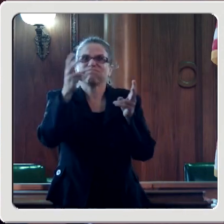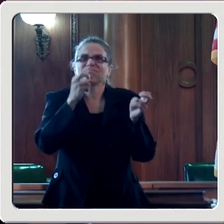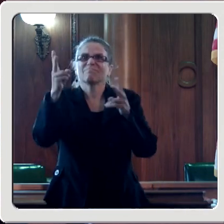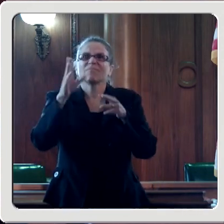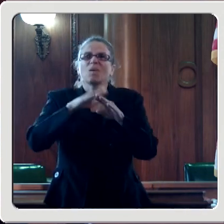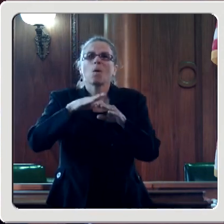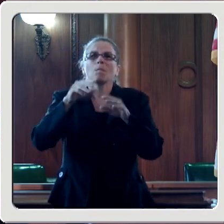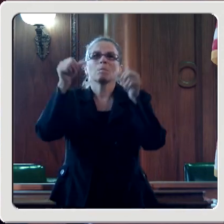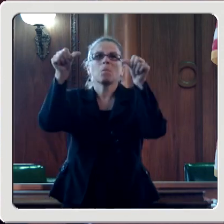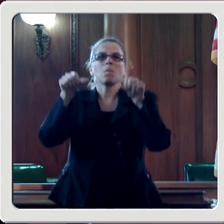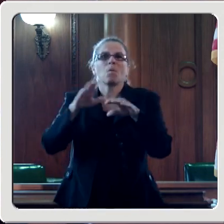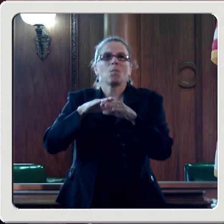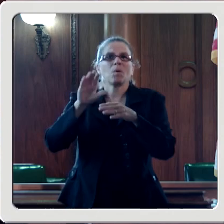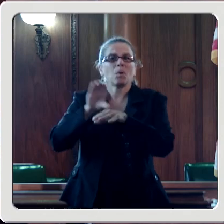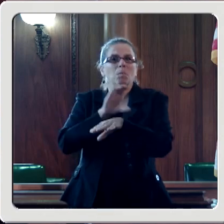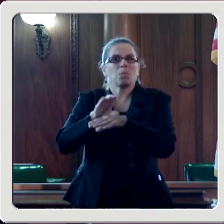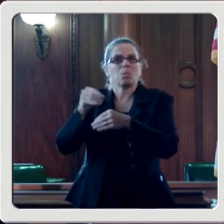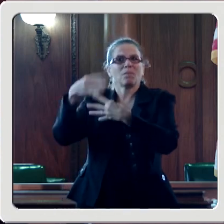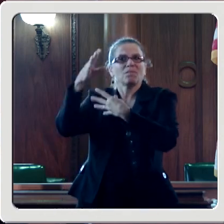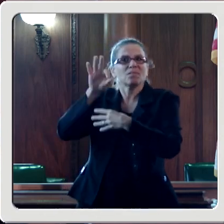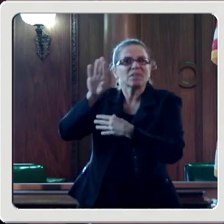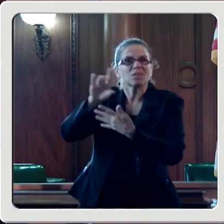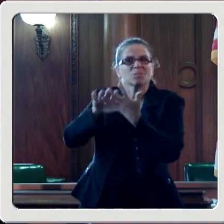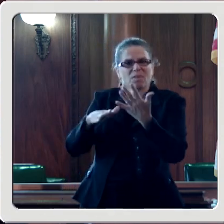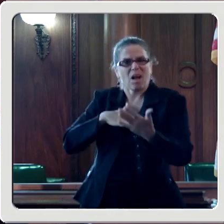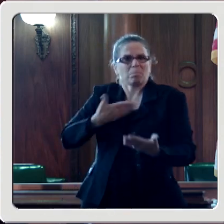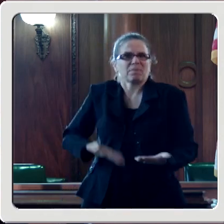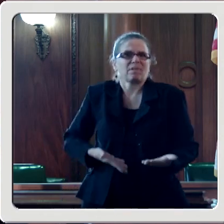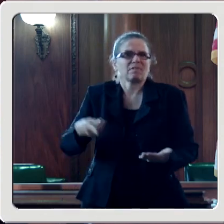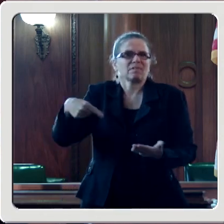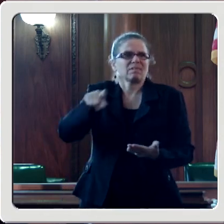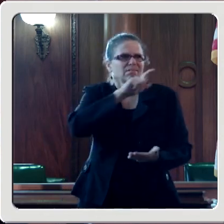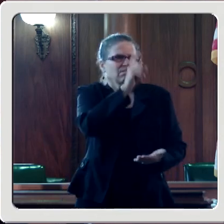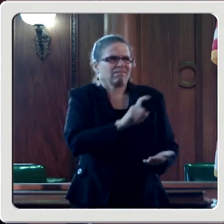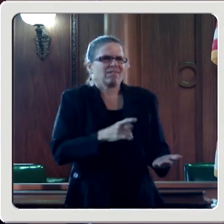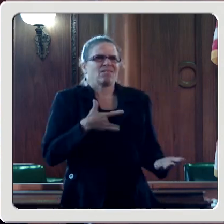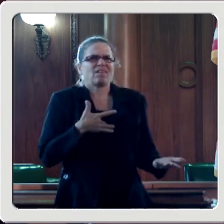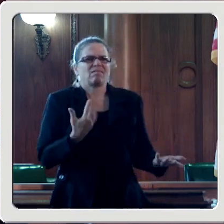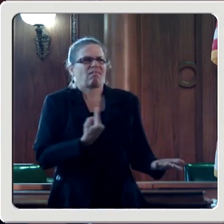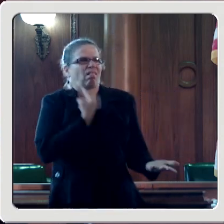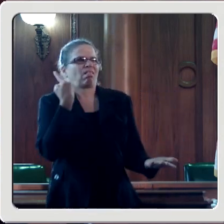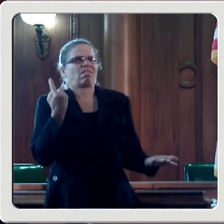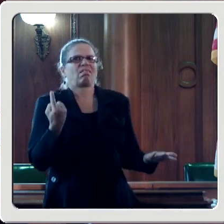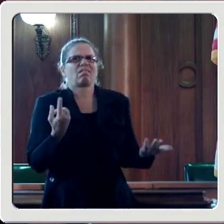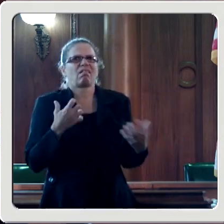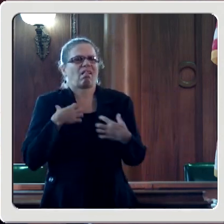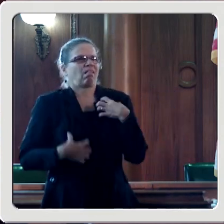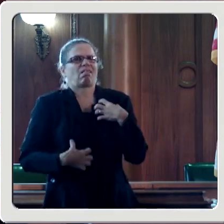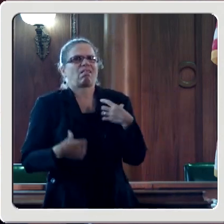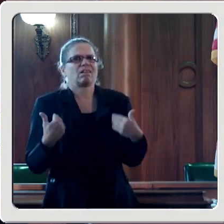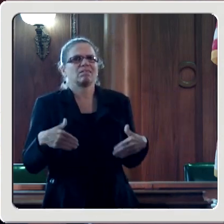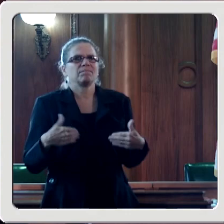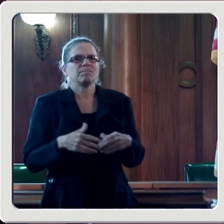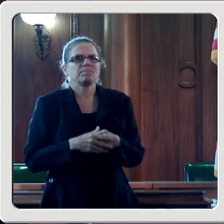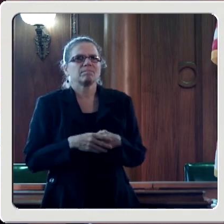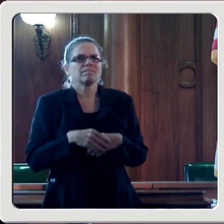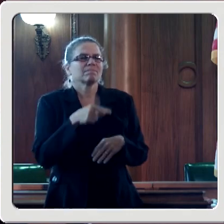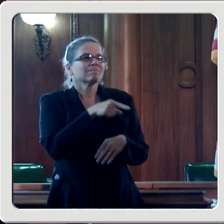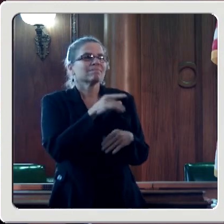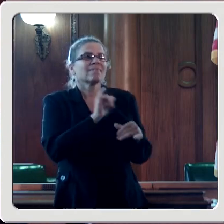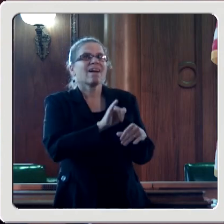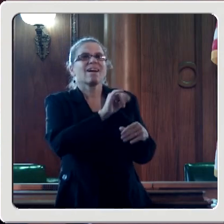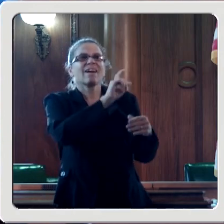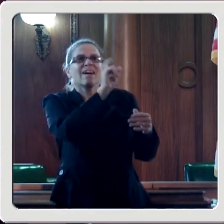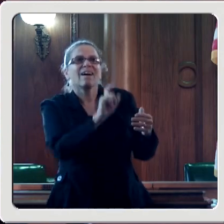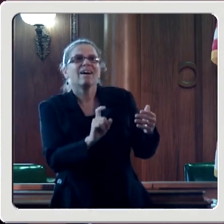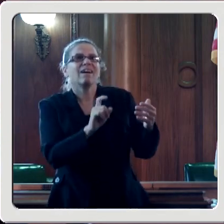realizes what they did. So it's just things like this that happen, no matter what